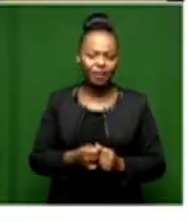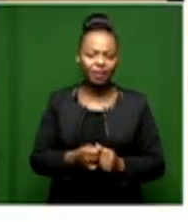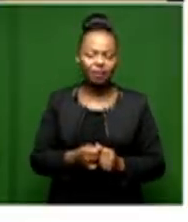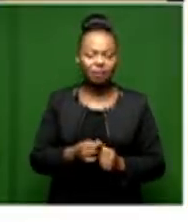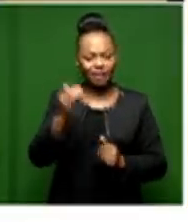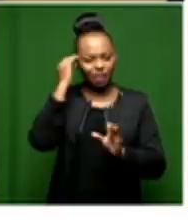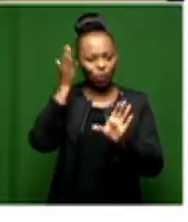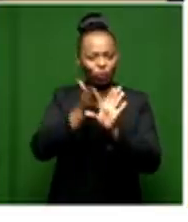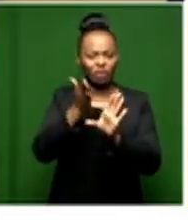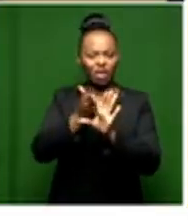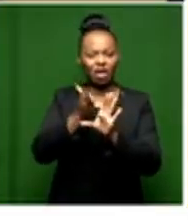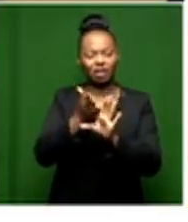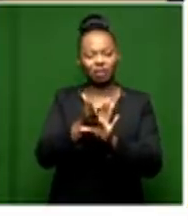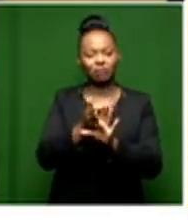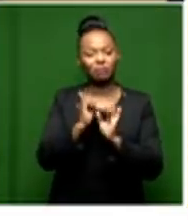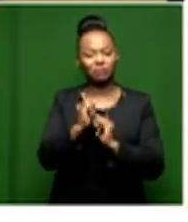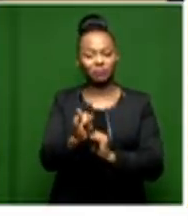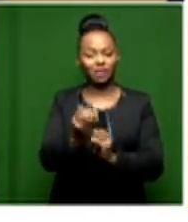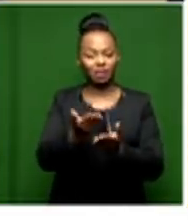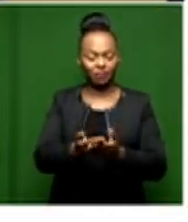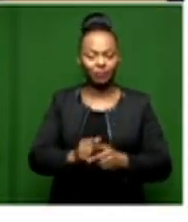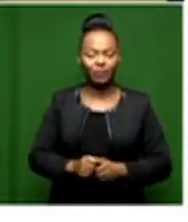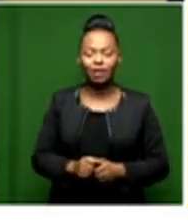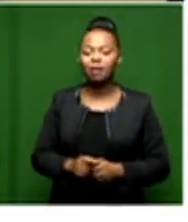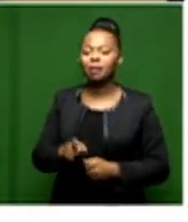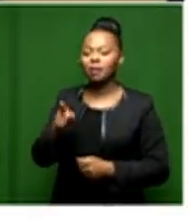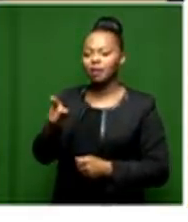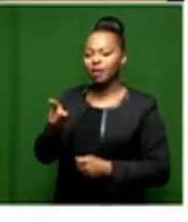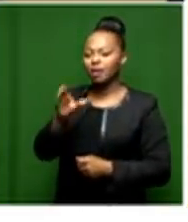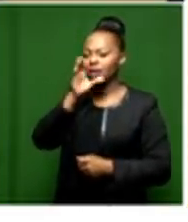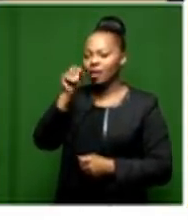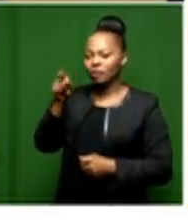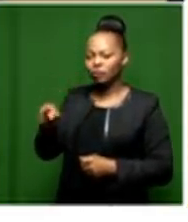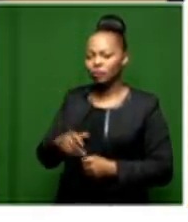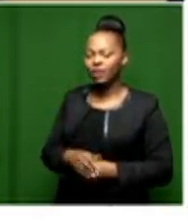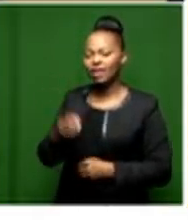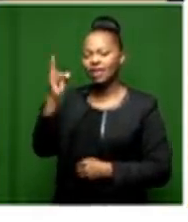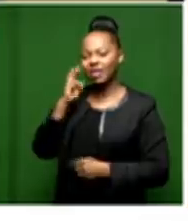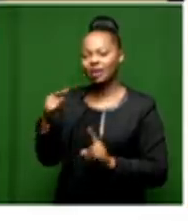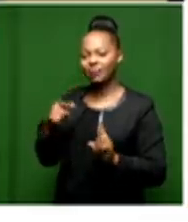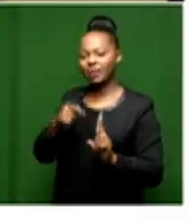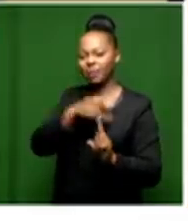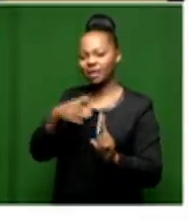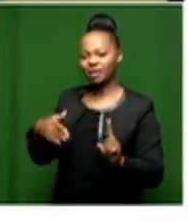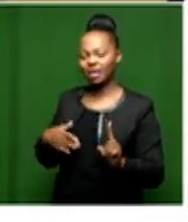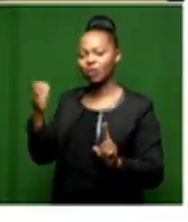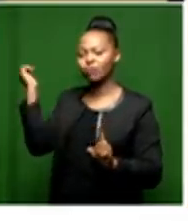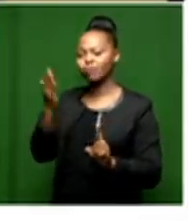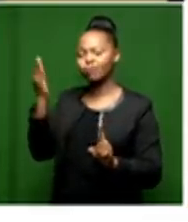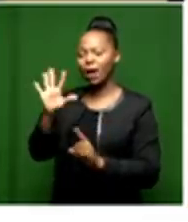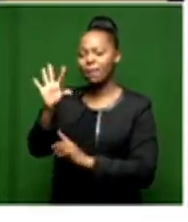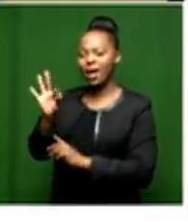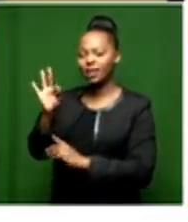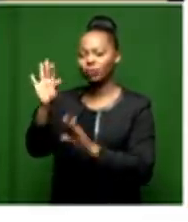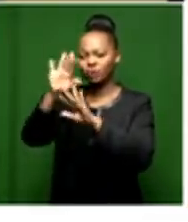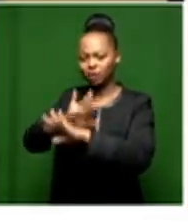bit of a step back and ask you, you know, we heard the President speaking on Monday night and putting